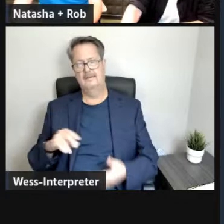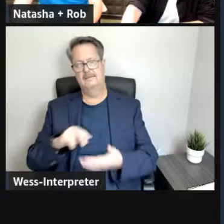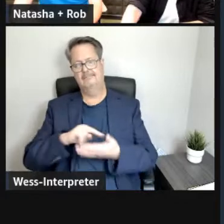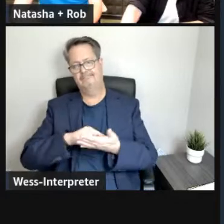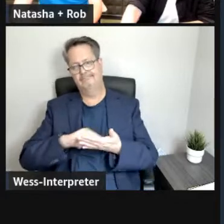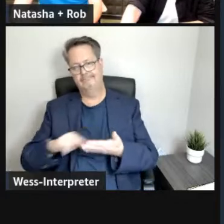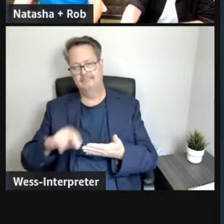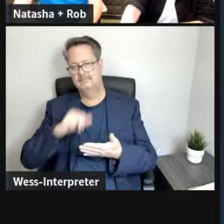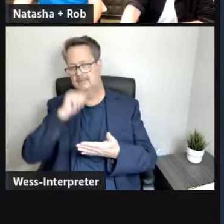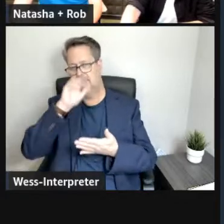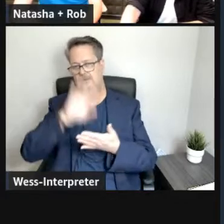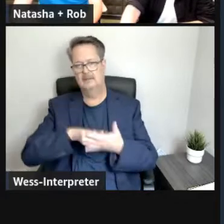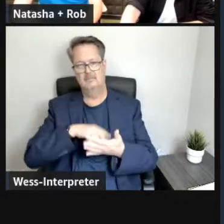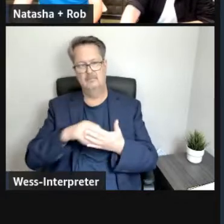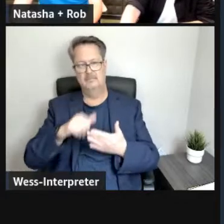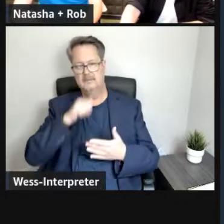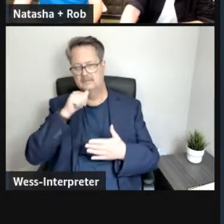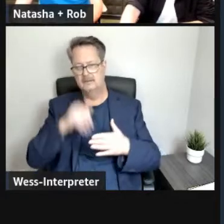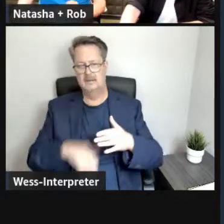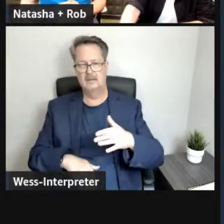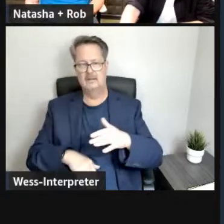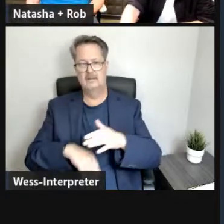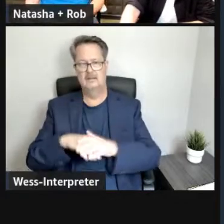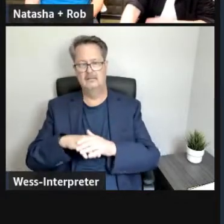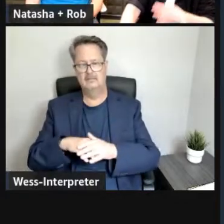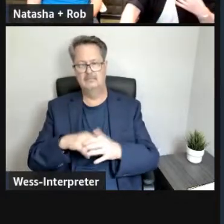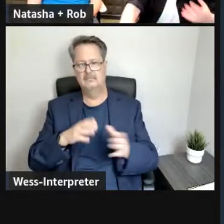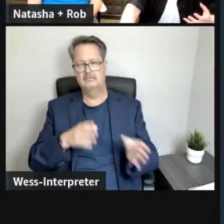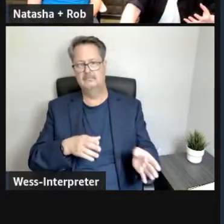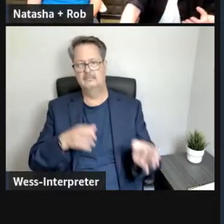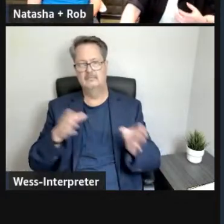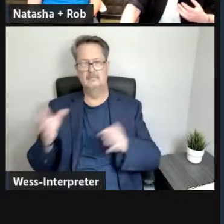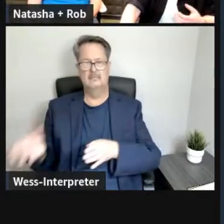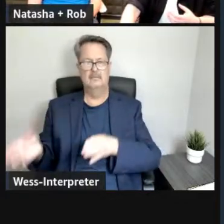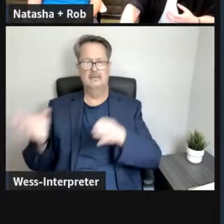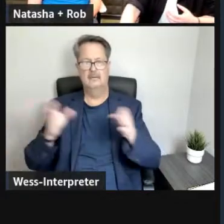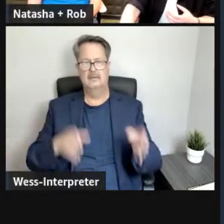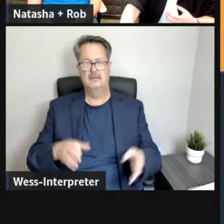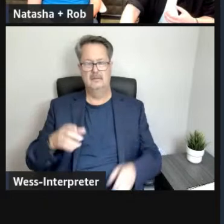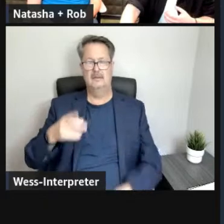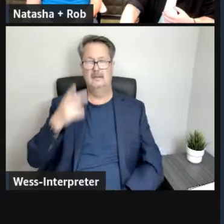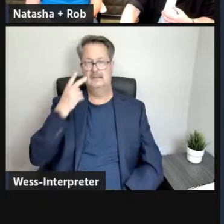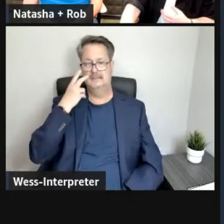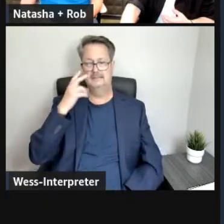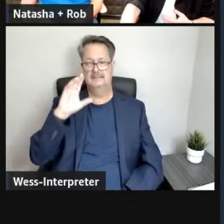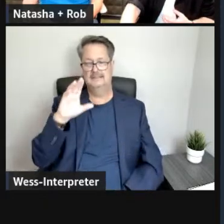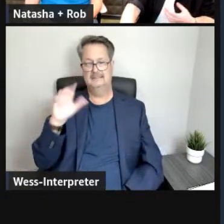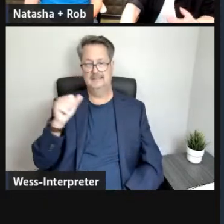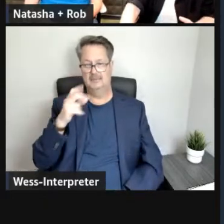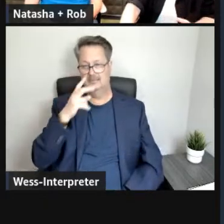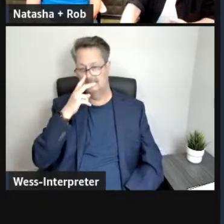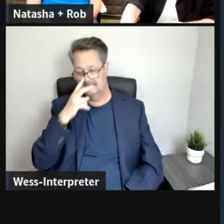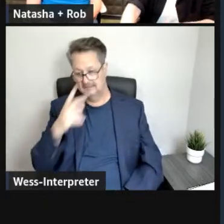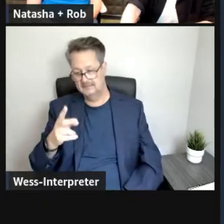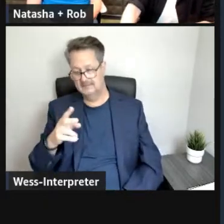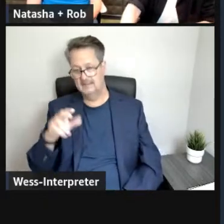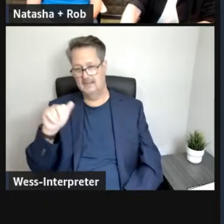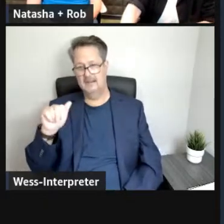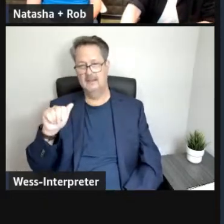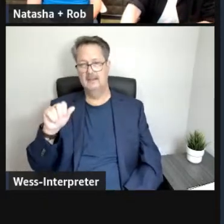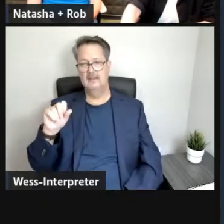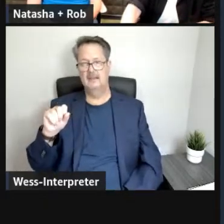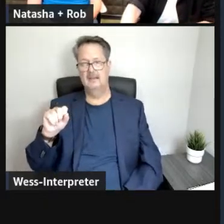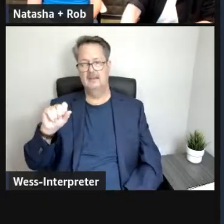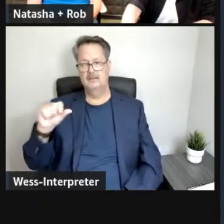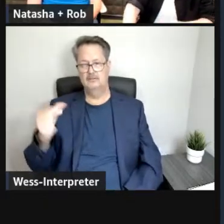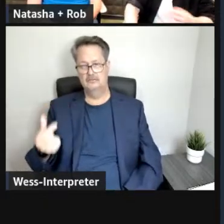compute capacity in the cluster. Cluster autoscaler sees this, will invoke an autoscaling group that's associated with your managed